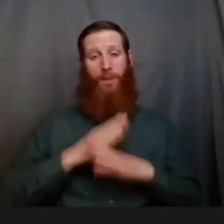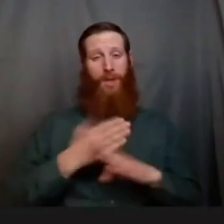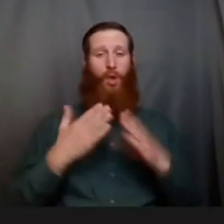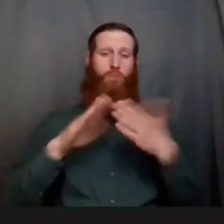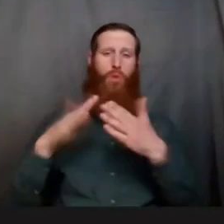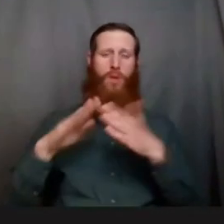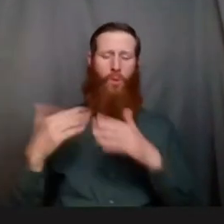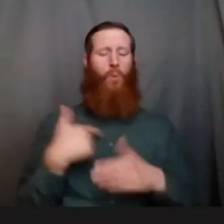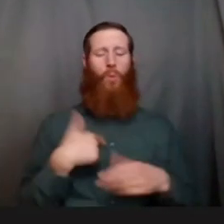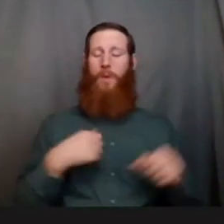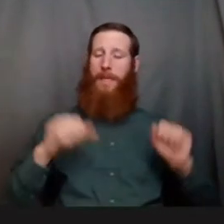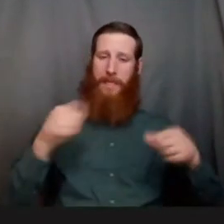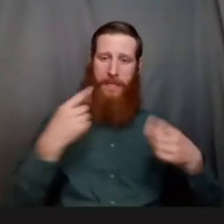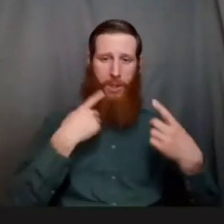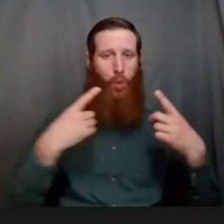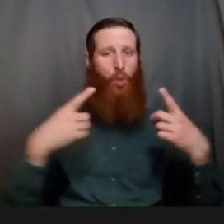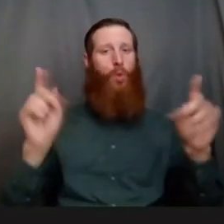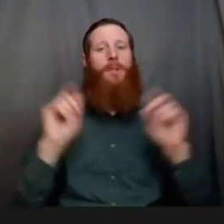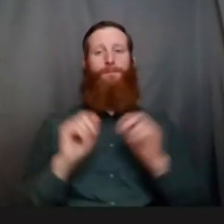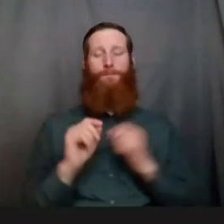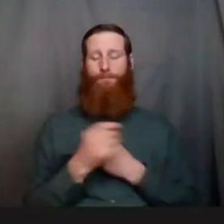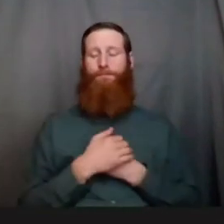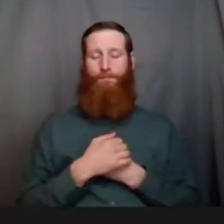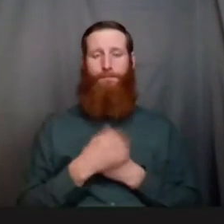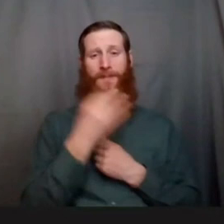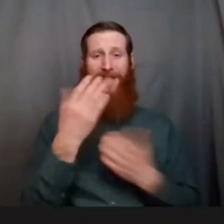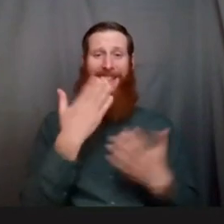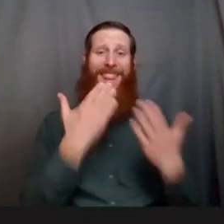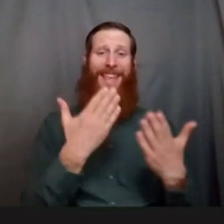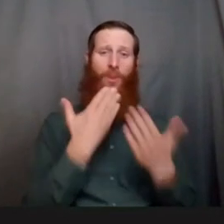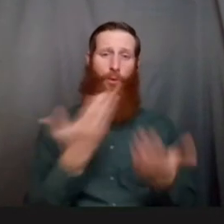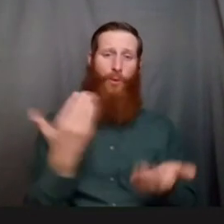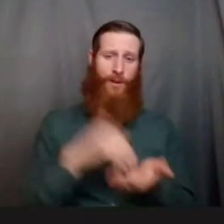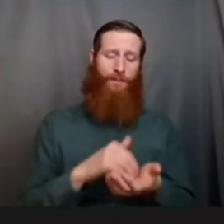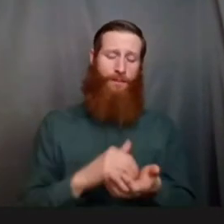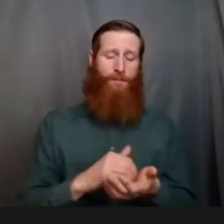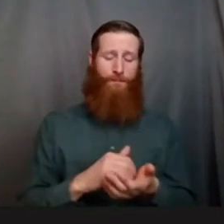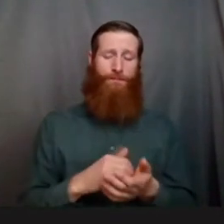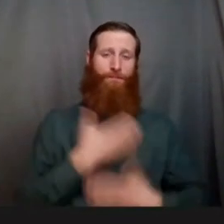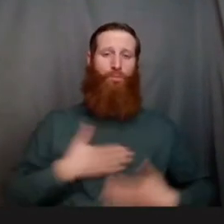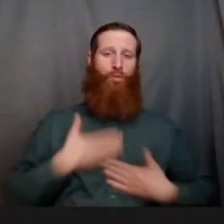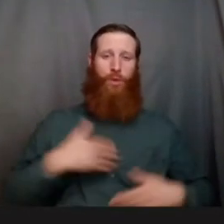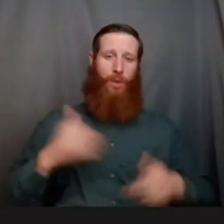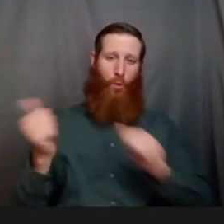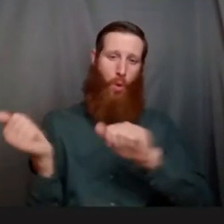can do this. Thanks again, and we'll get back to you. Appreciate you all.